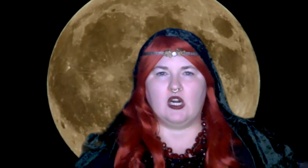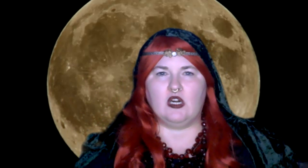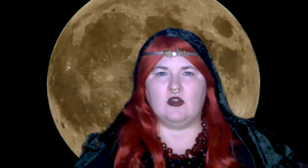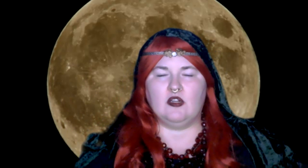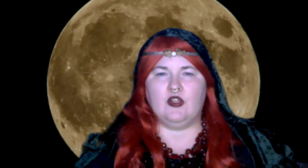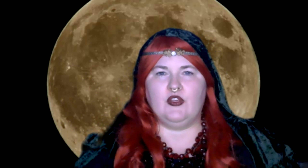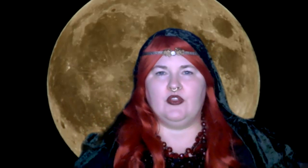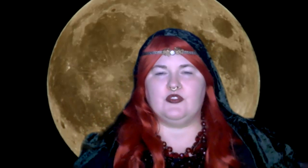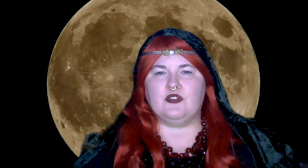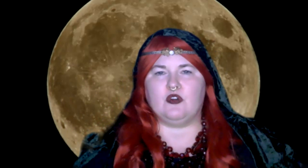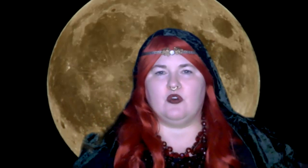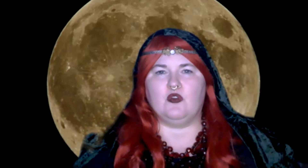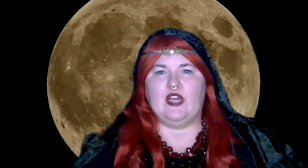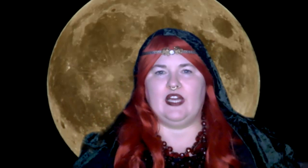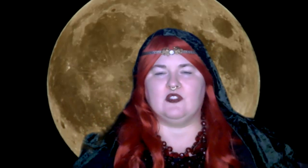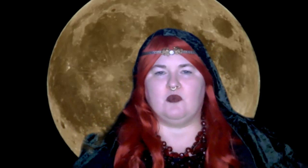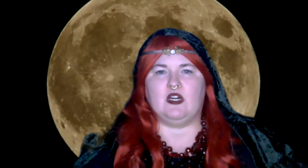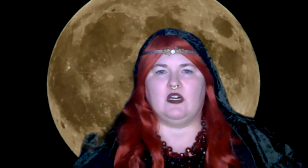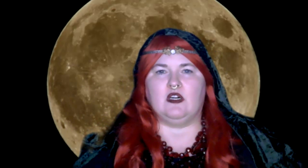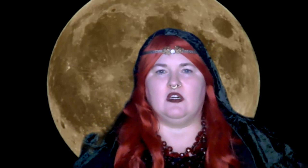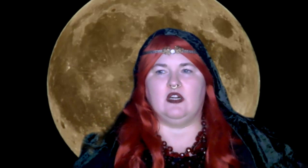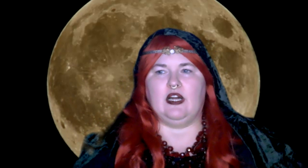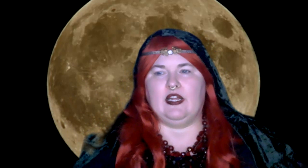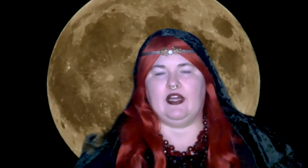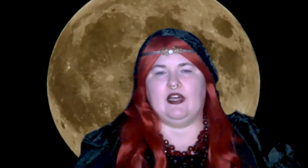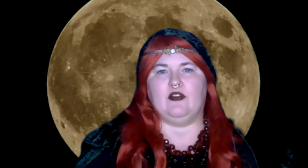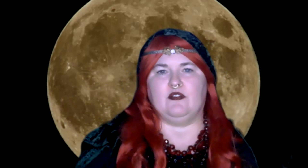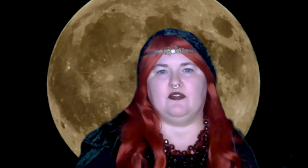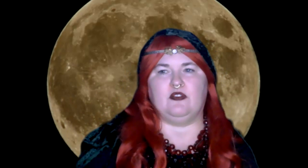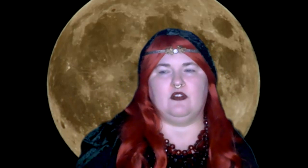work. So that is where